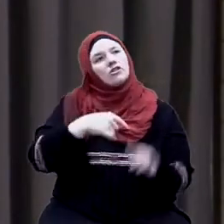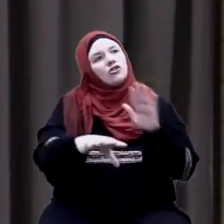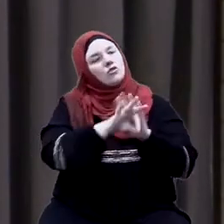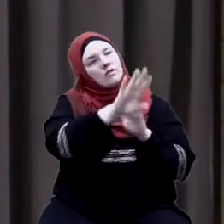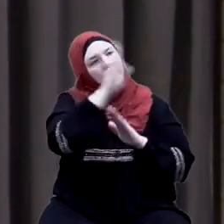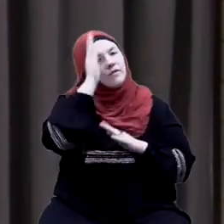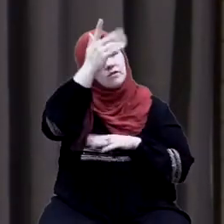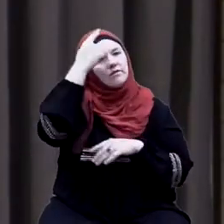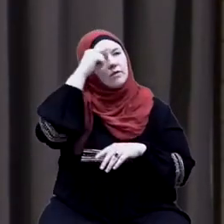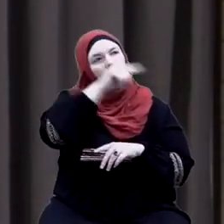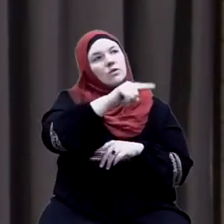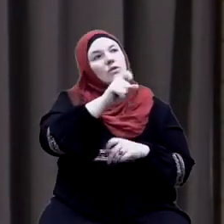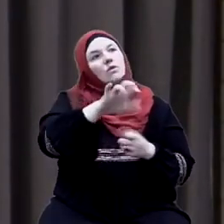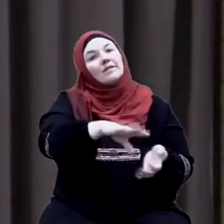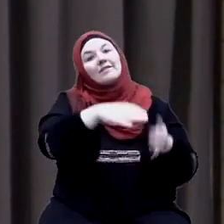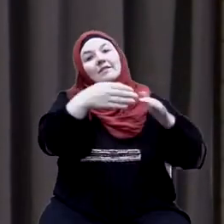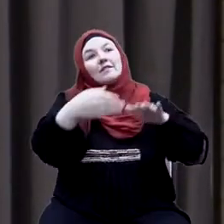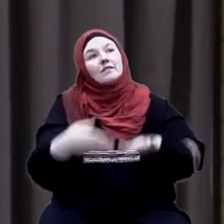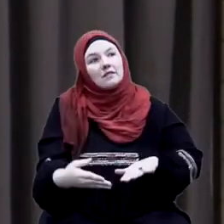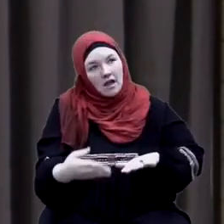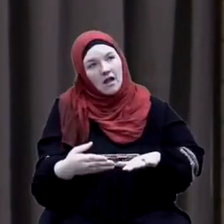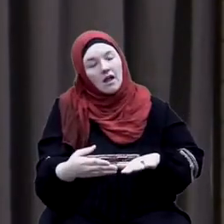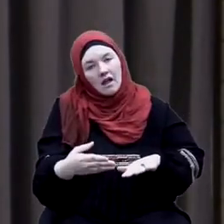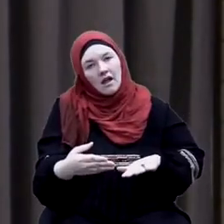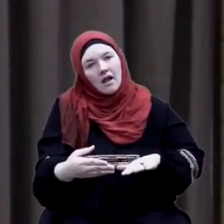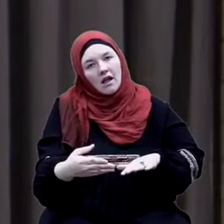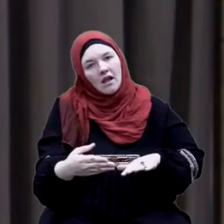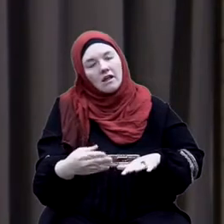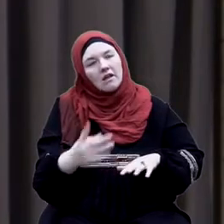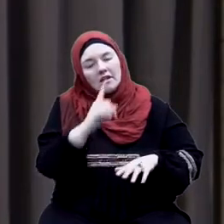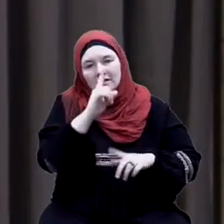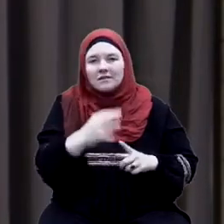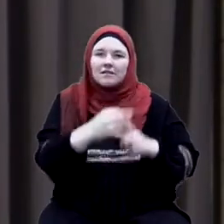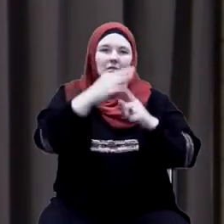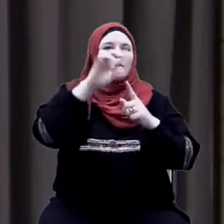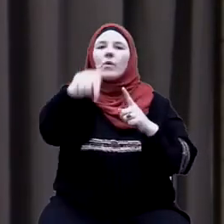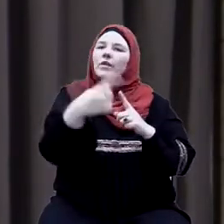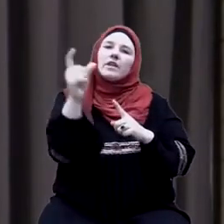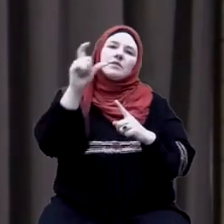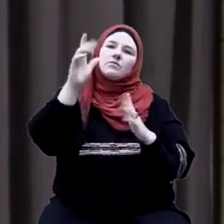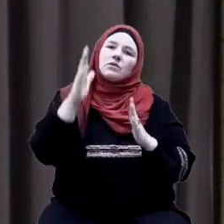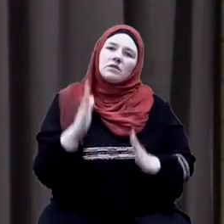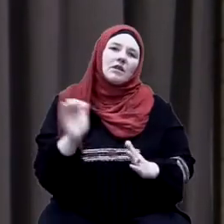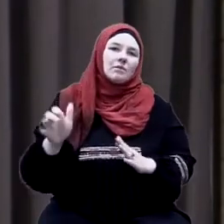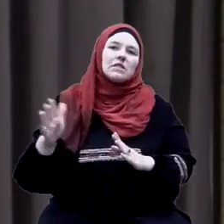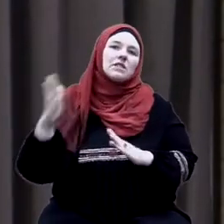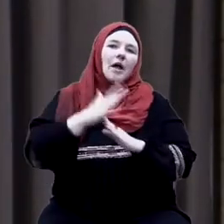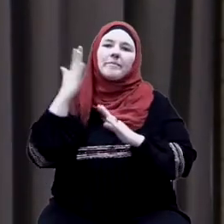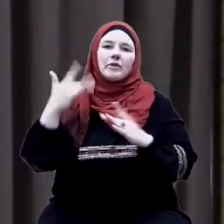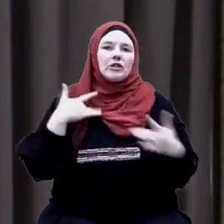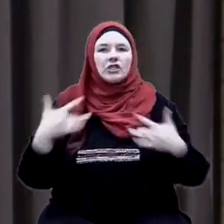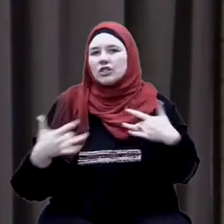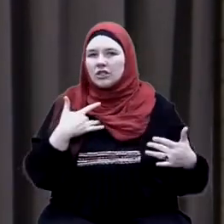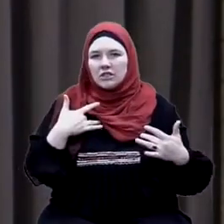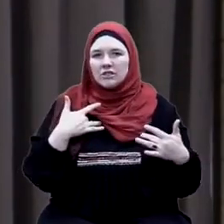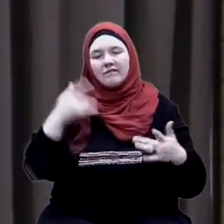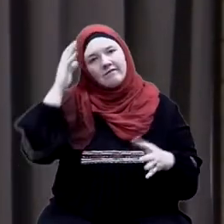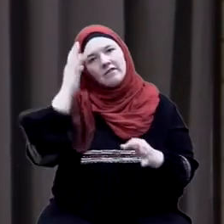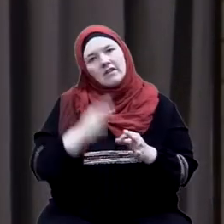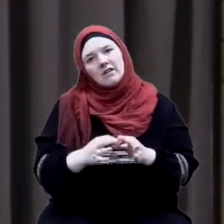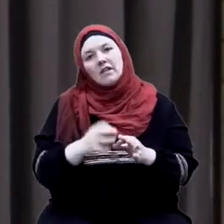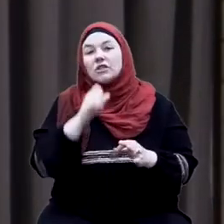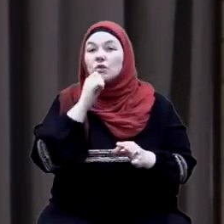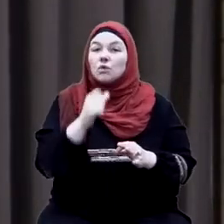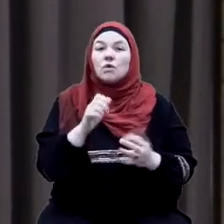you, so die not except as Muslims. That was his top concern. Not die